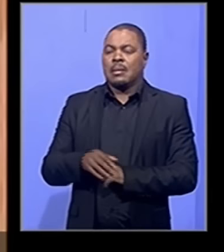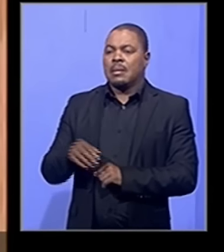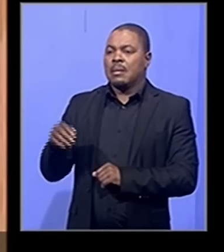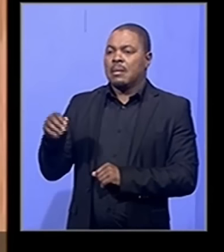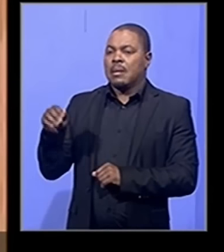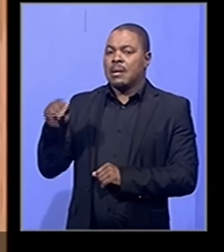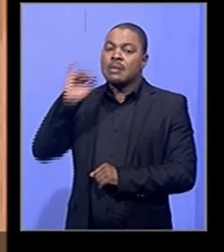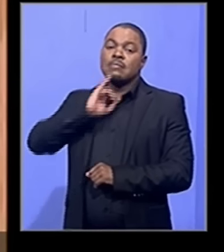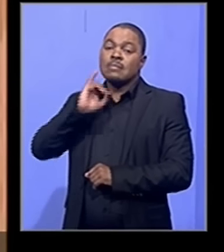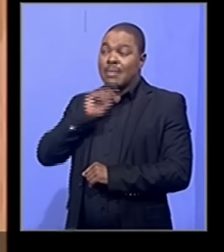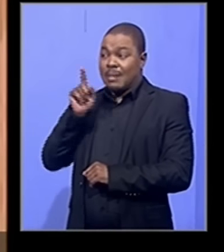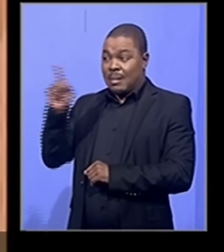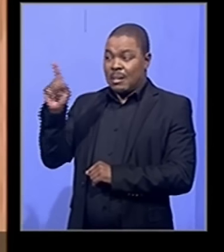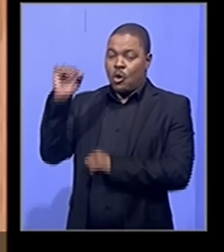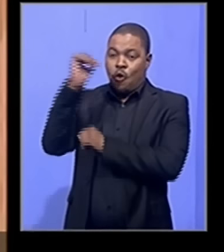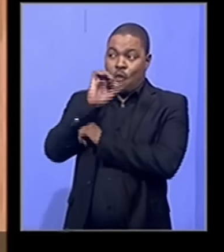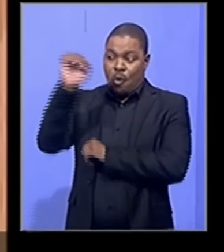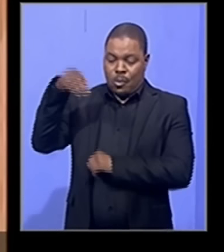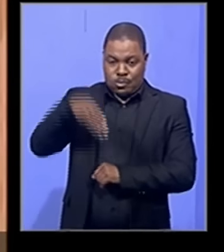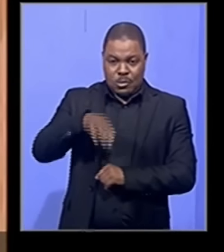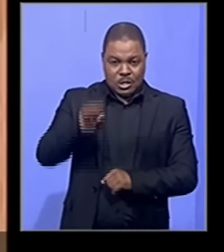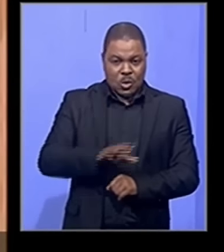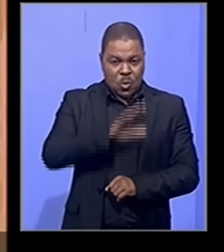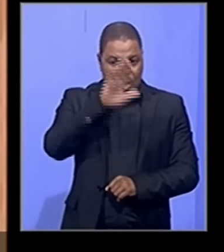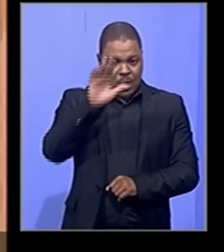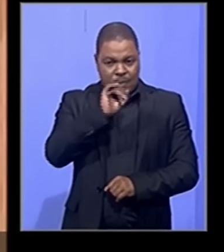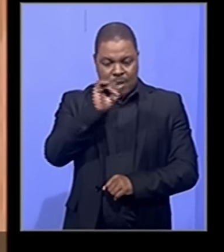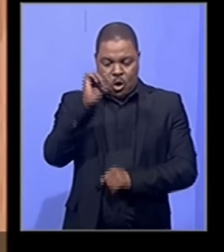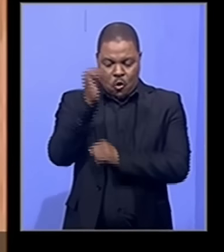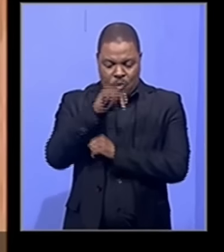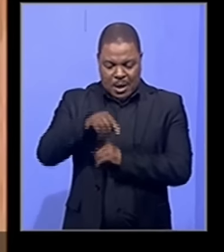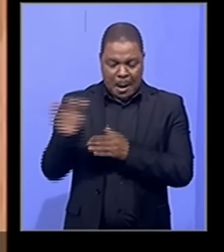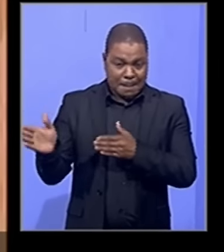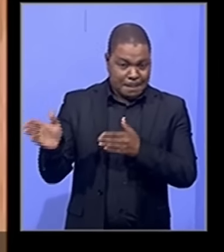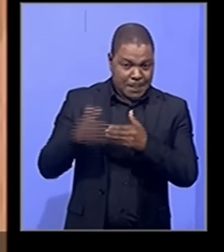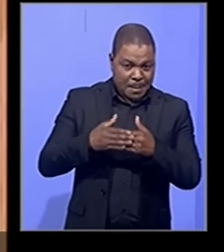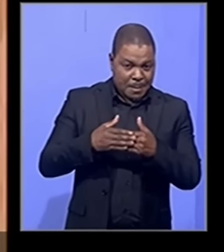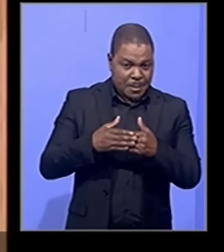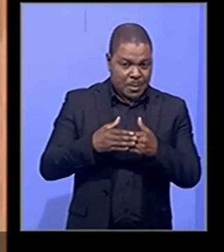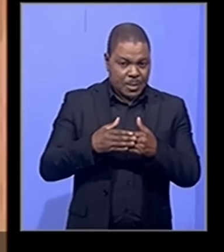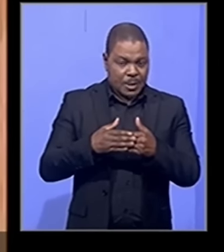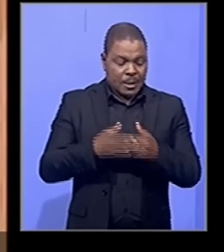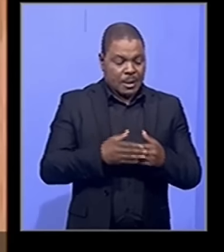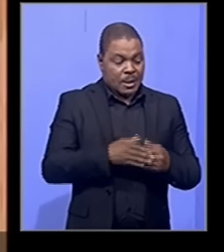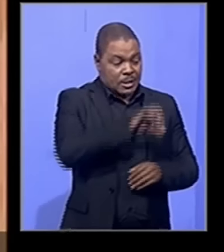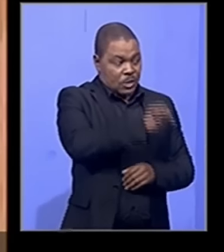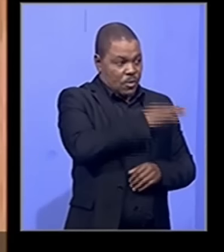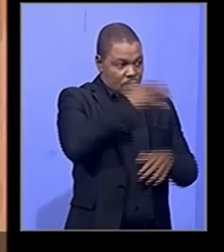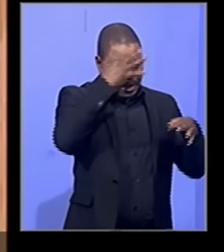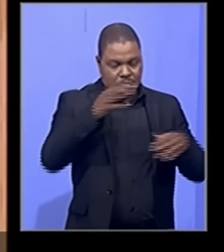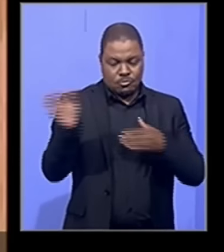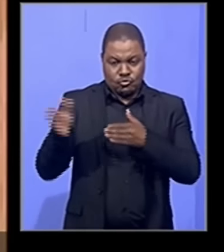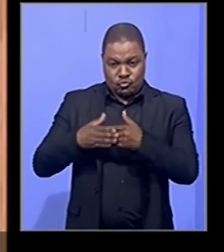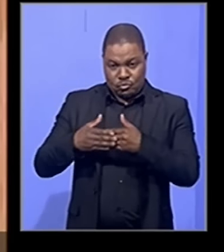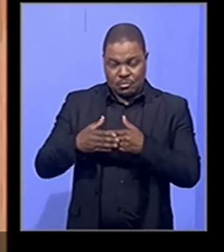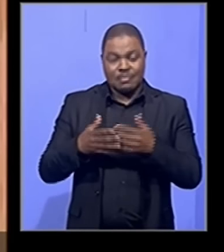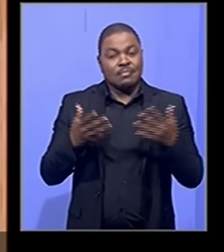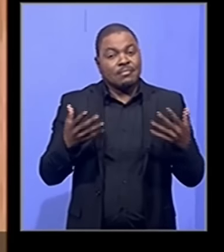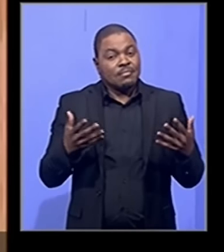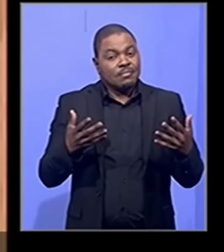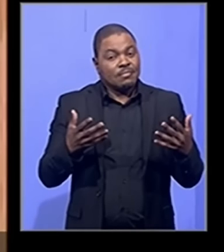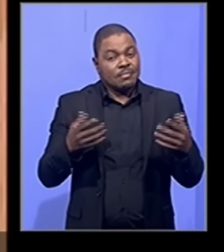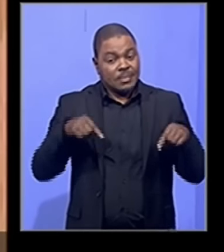the embassy by the South African Parliament and the South African government here in